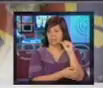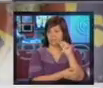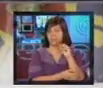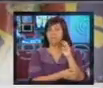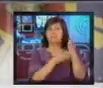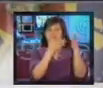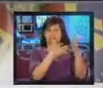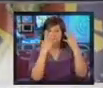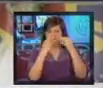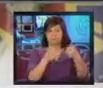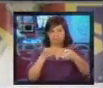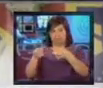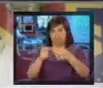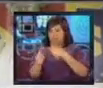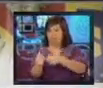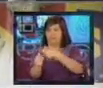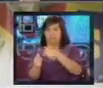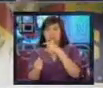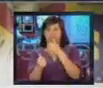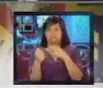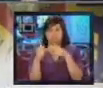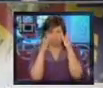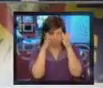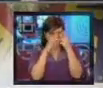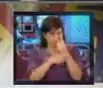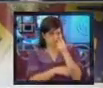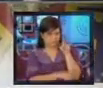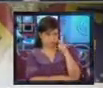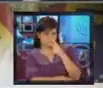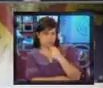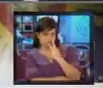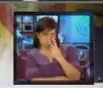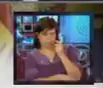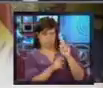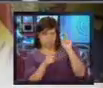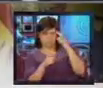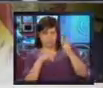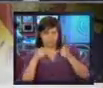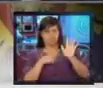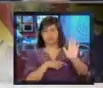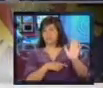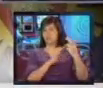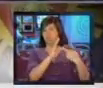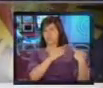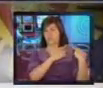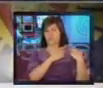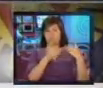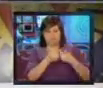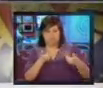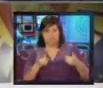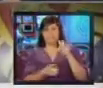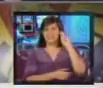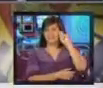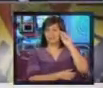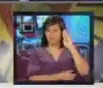Let her be the one to run after these people, and I'm going to focus on running this government, right, under the terms that Teddyboy